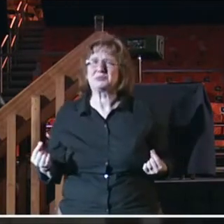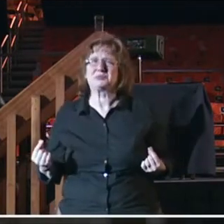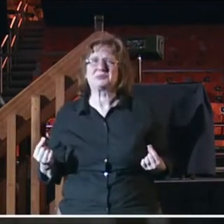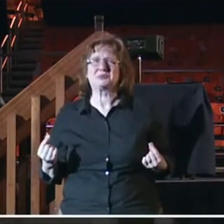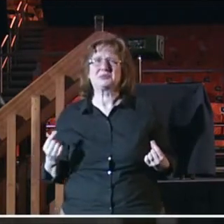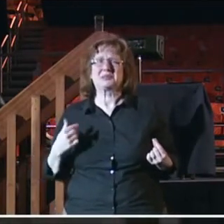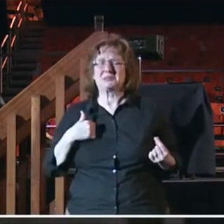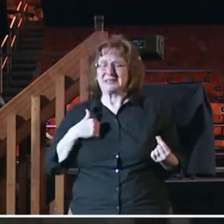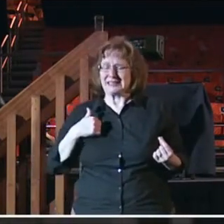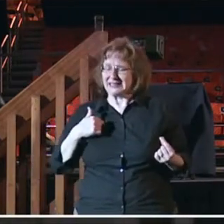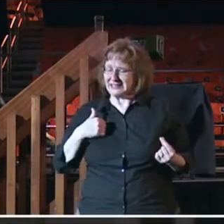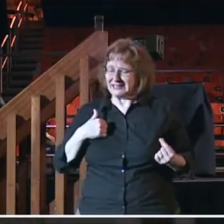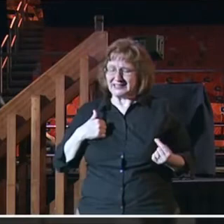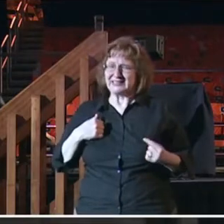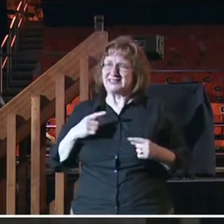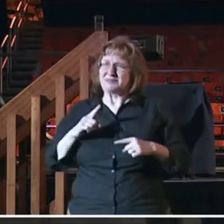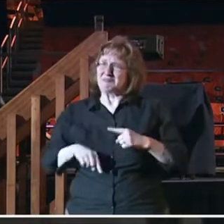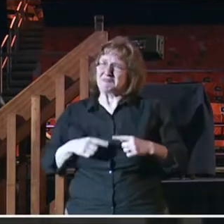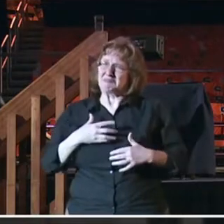What if I can't